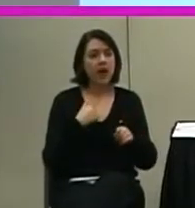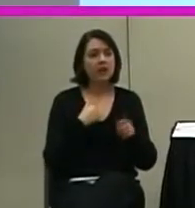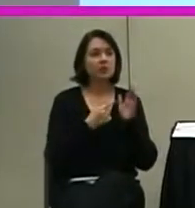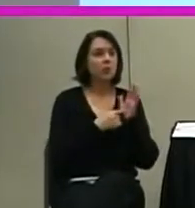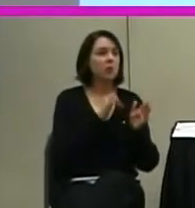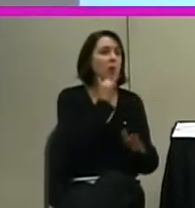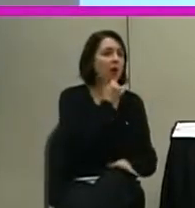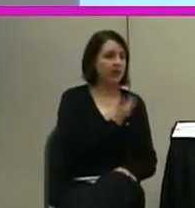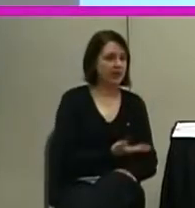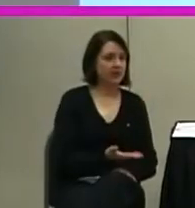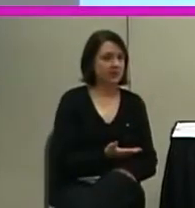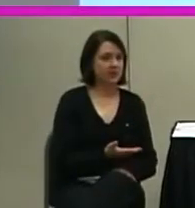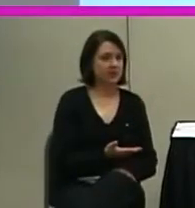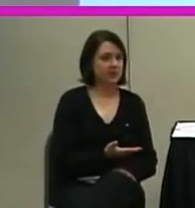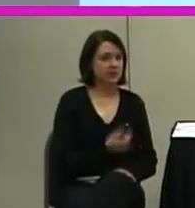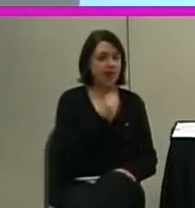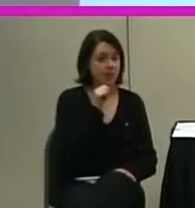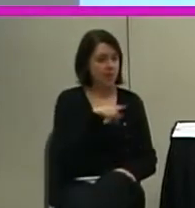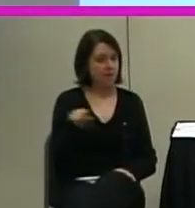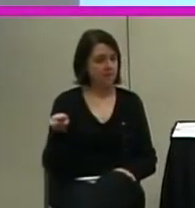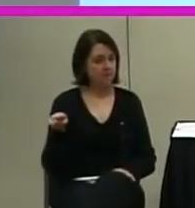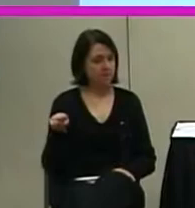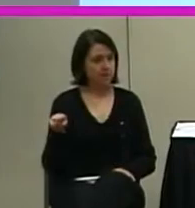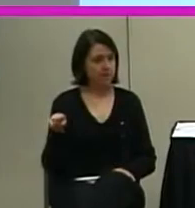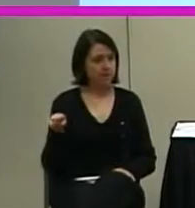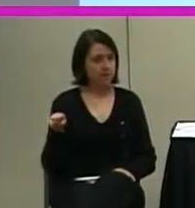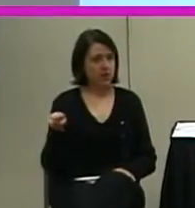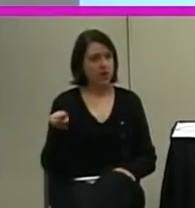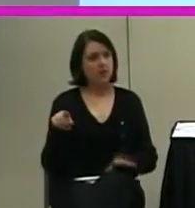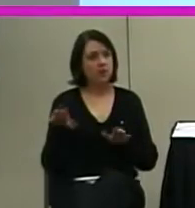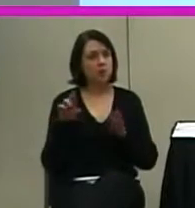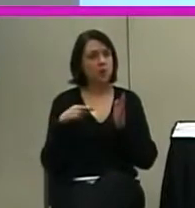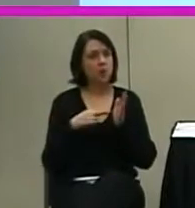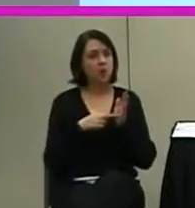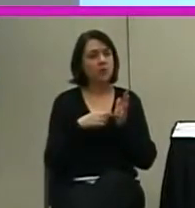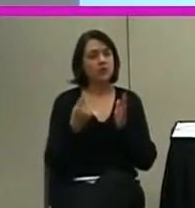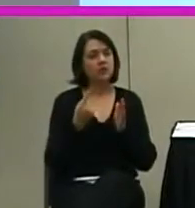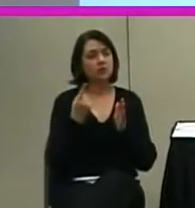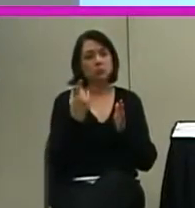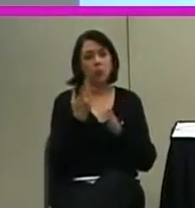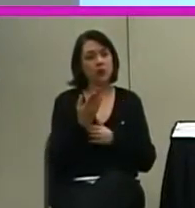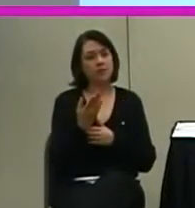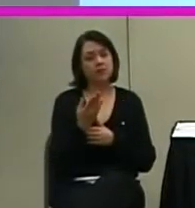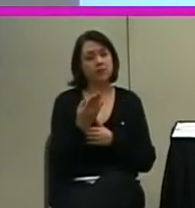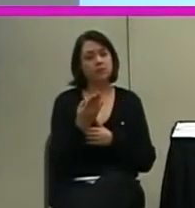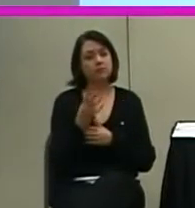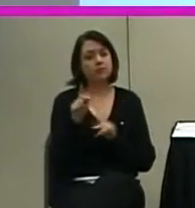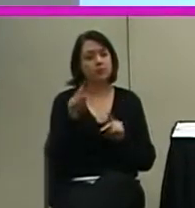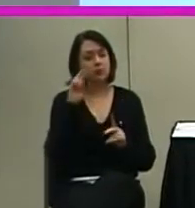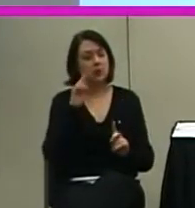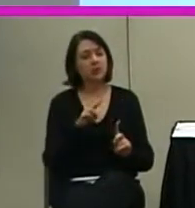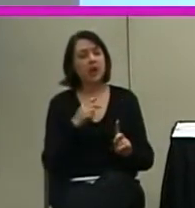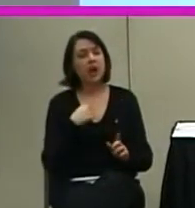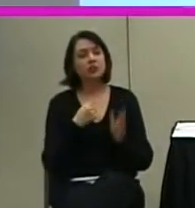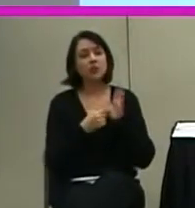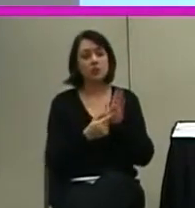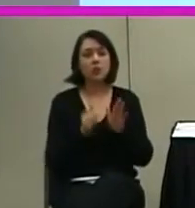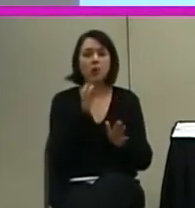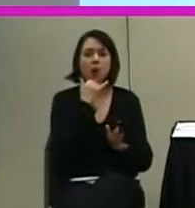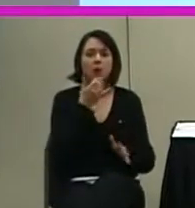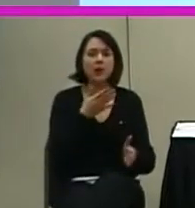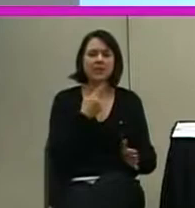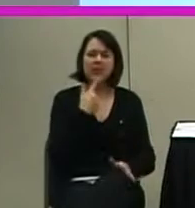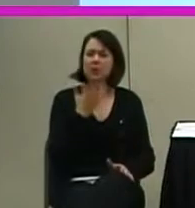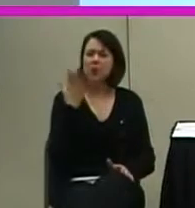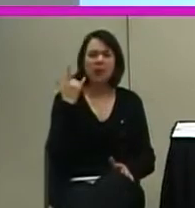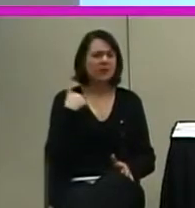wrong things, not them. They're playing a role that's just one of the bystanders. I demonstrate the wrong way, and then I say, why is that